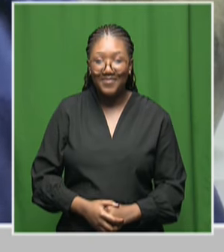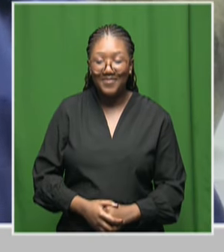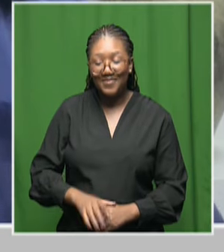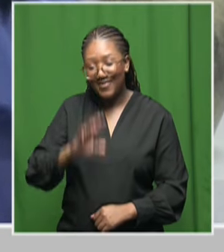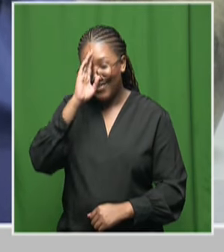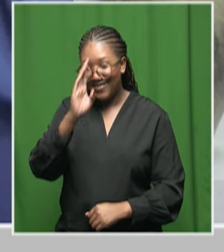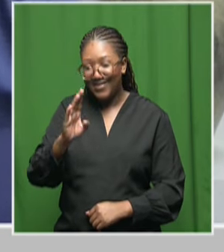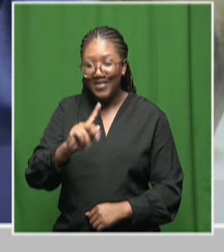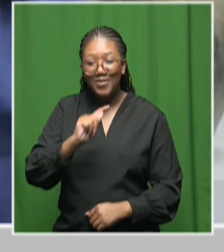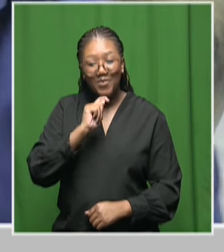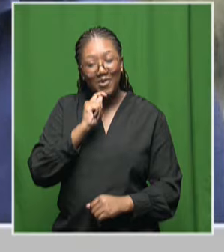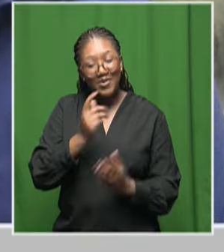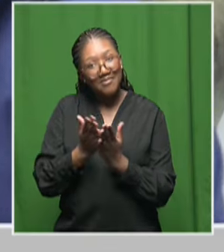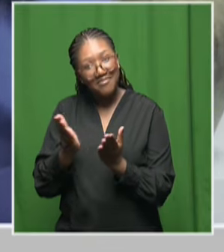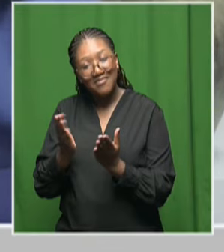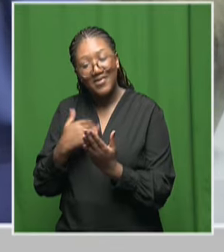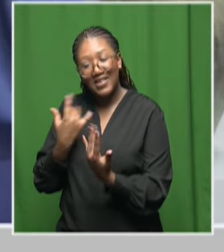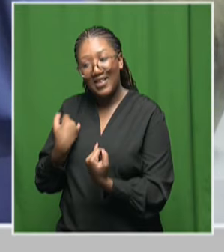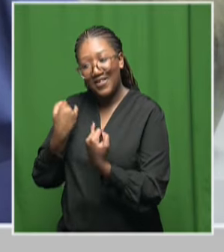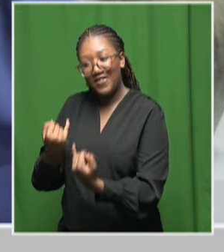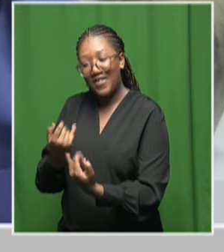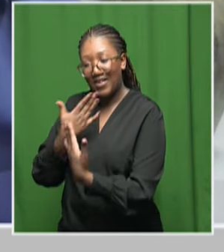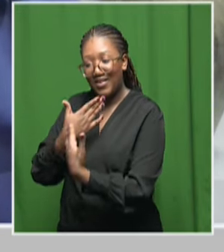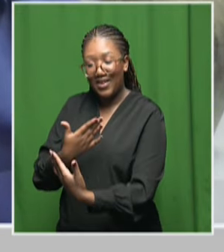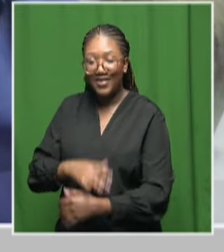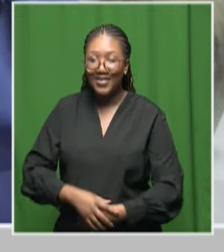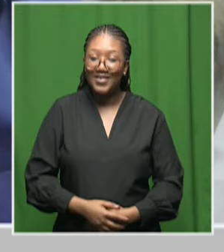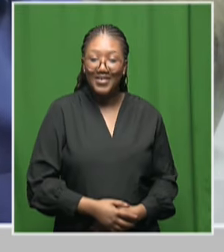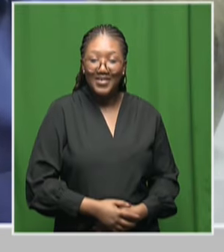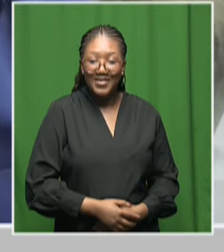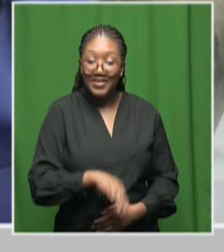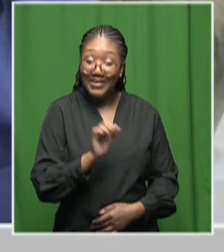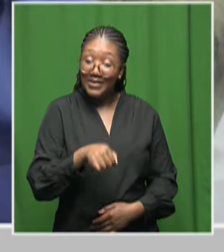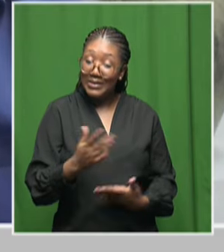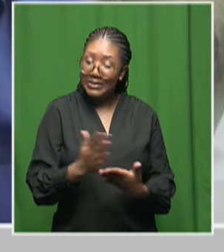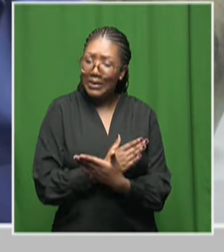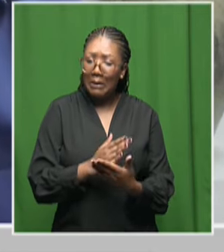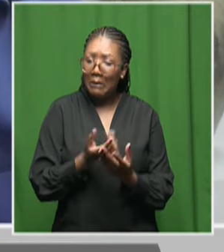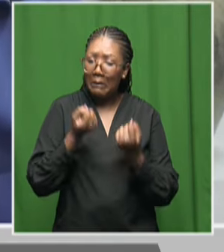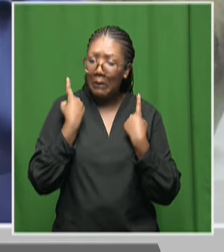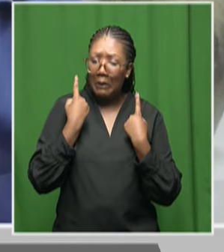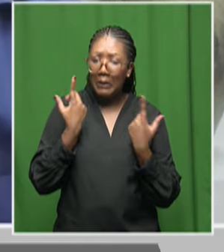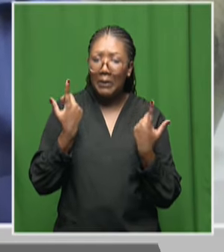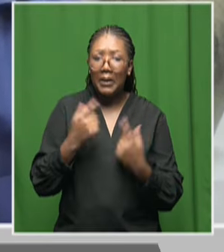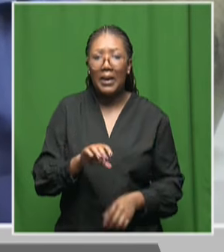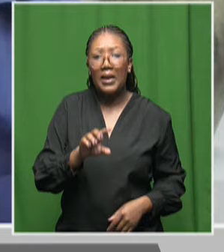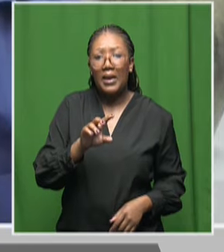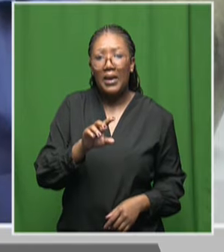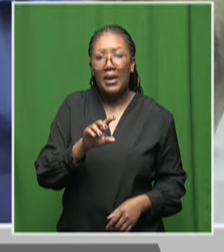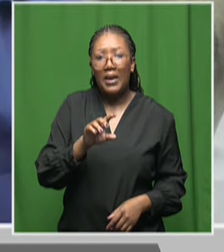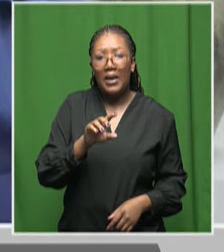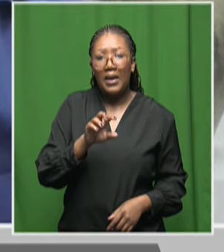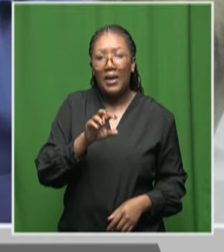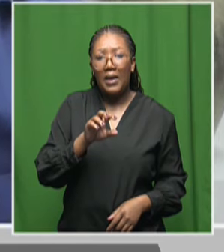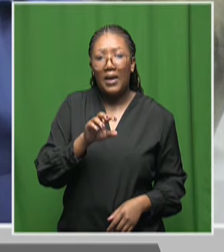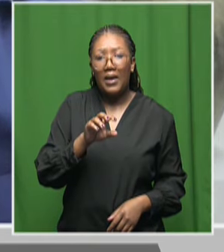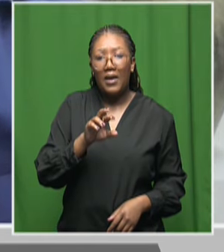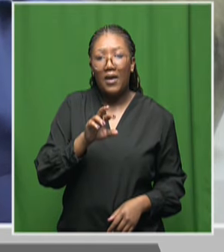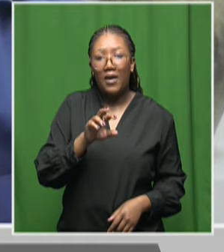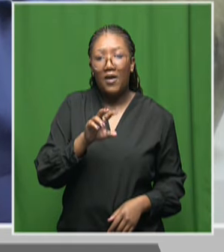Good morning. Thank you for having me. Oh, Donavan, I mean, for the sake of those who don't really know the Rust-en-Vrede Portrait Awards, perhaps you could share a little bit